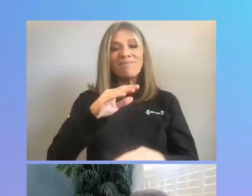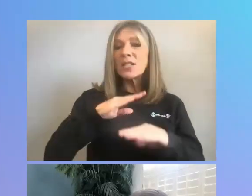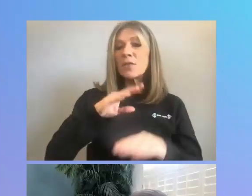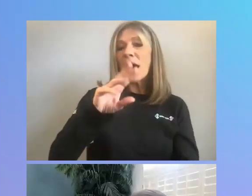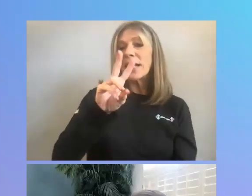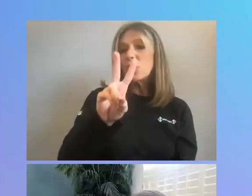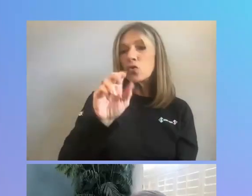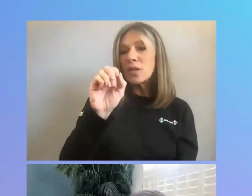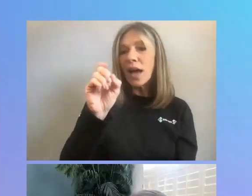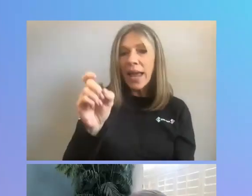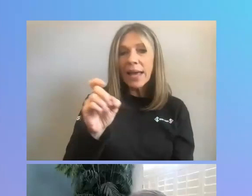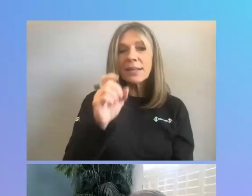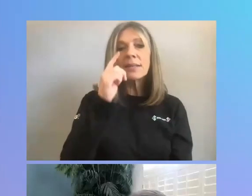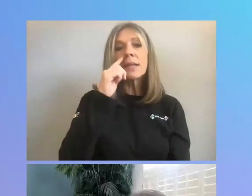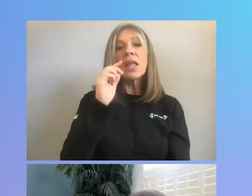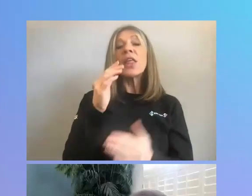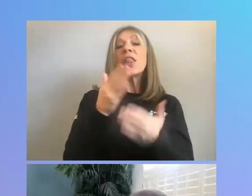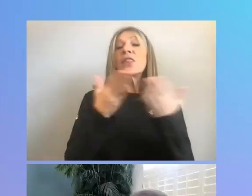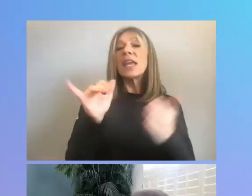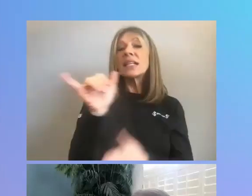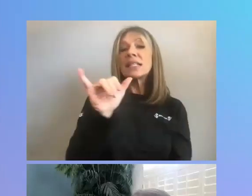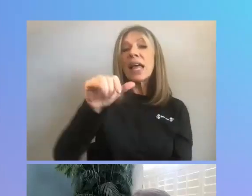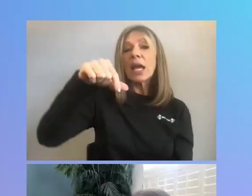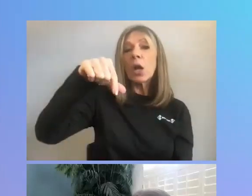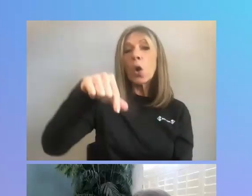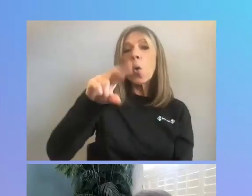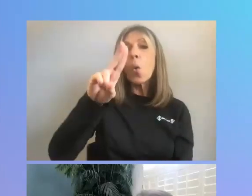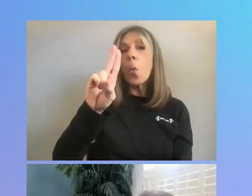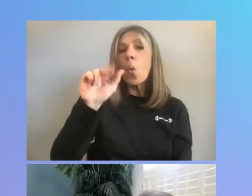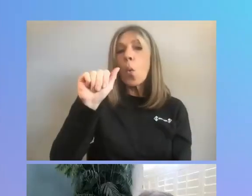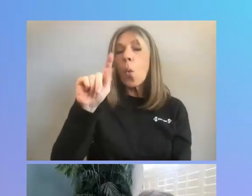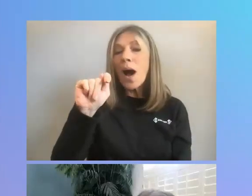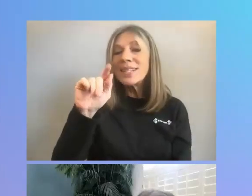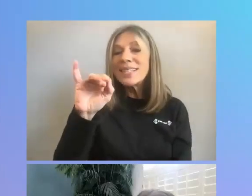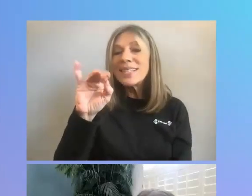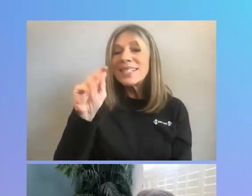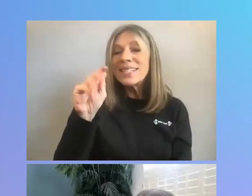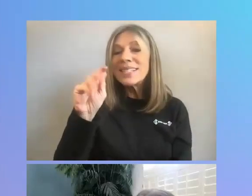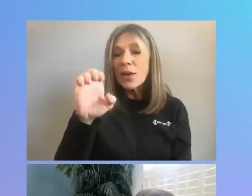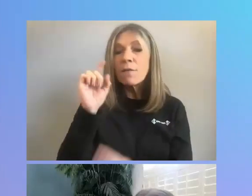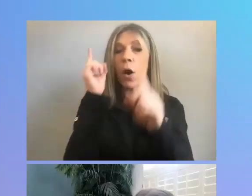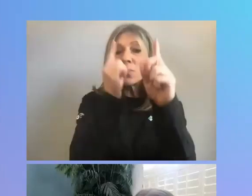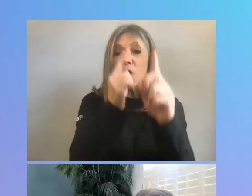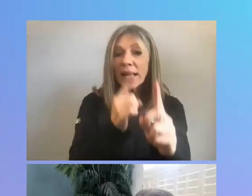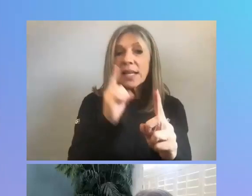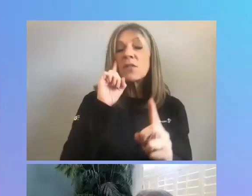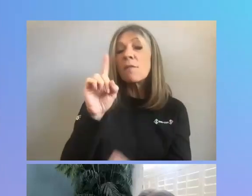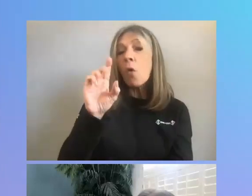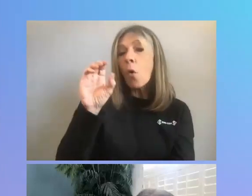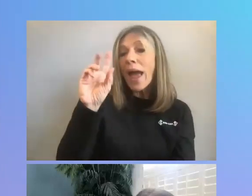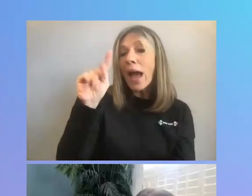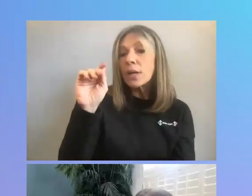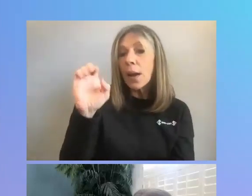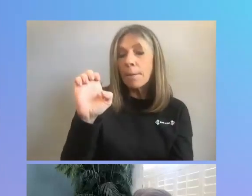for things like cognitive. We're going to see quantitative objectives for outcomes,